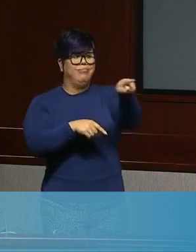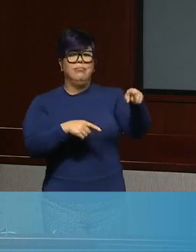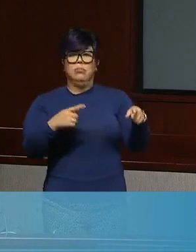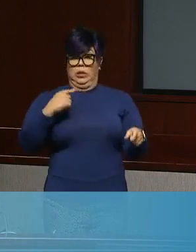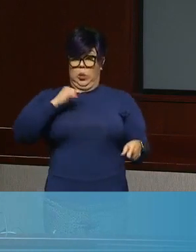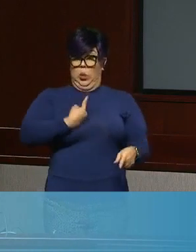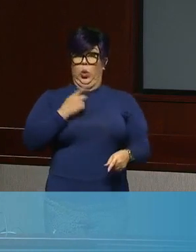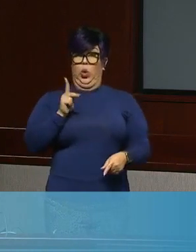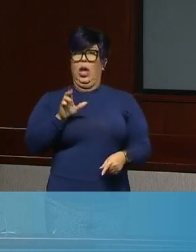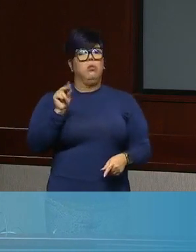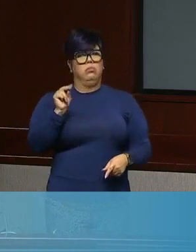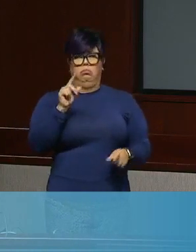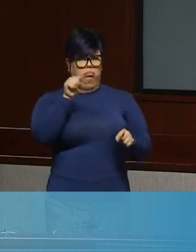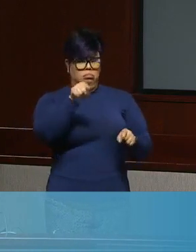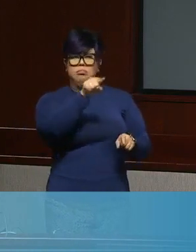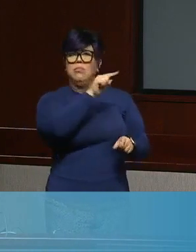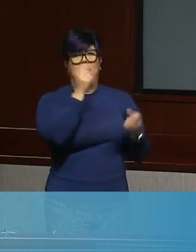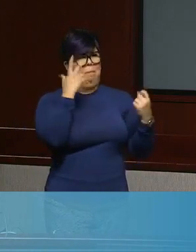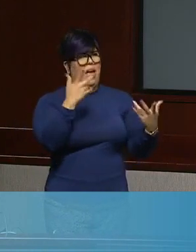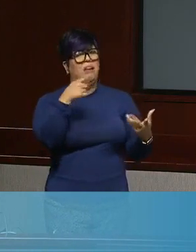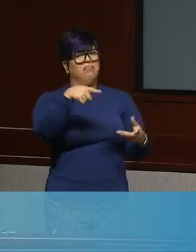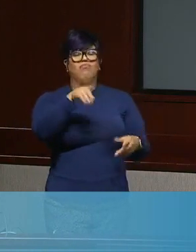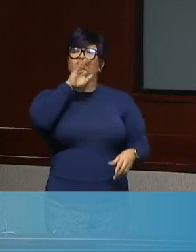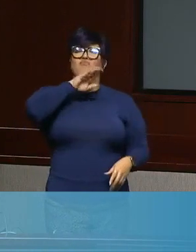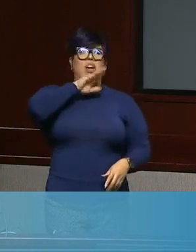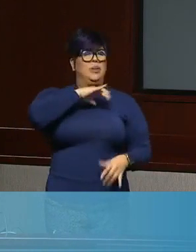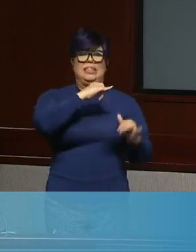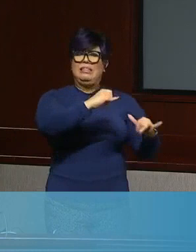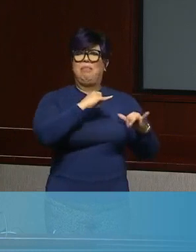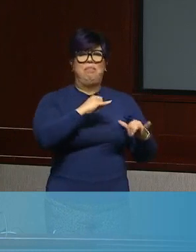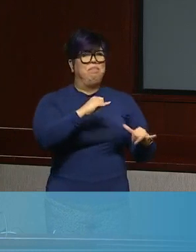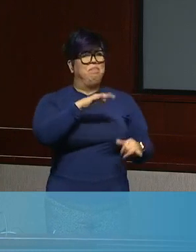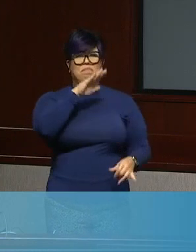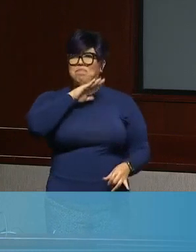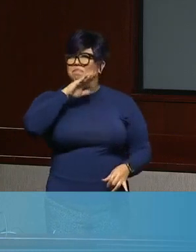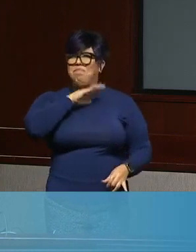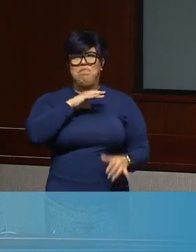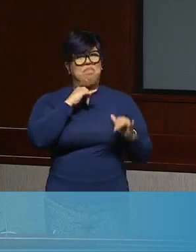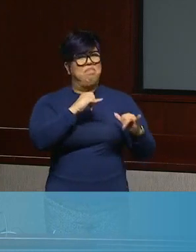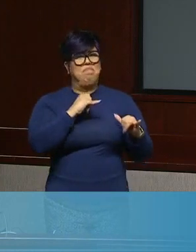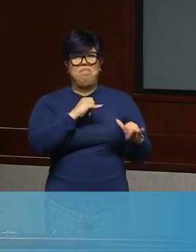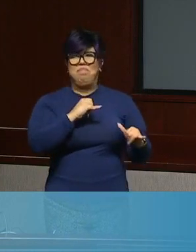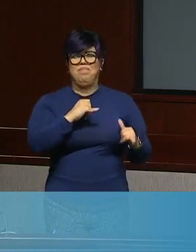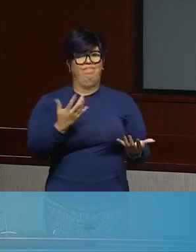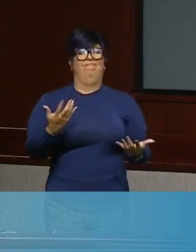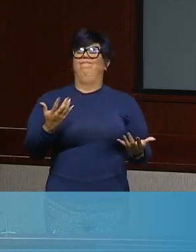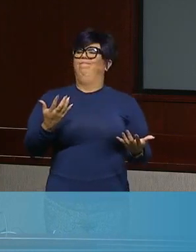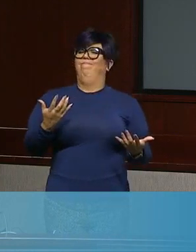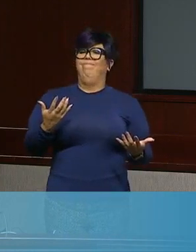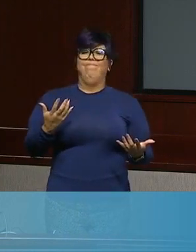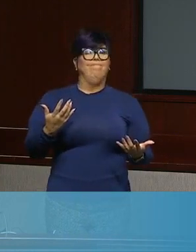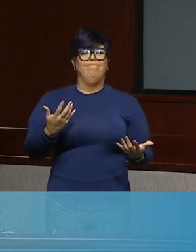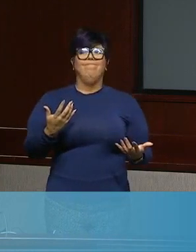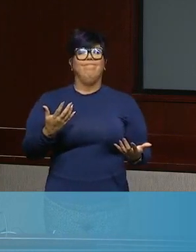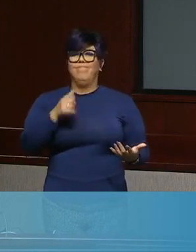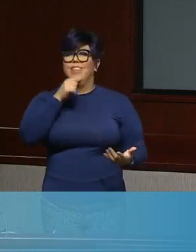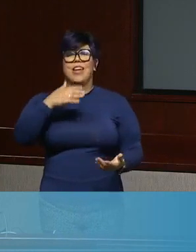boat, and I know are frustrated with how things are transpiring